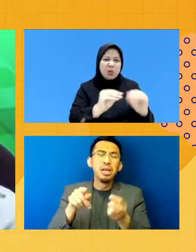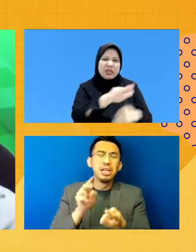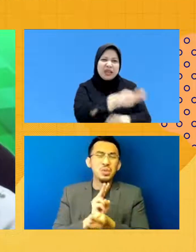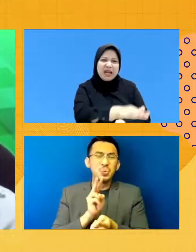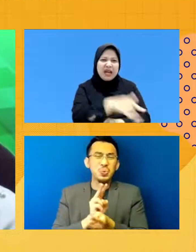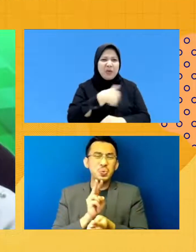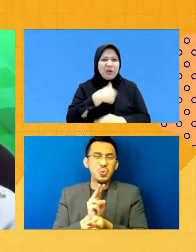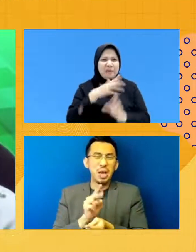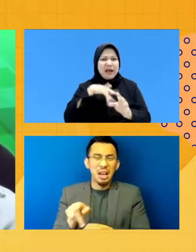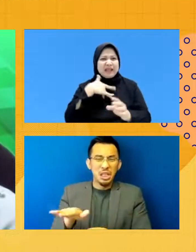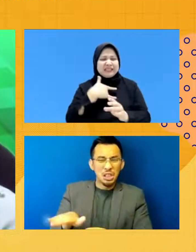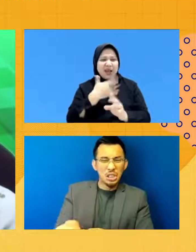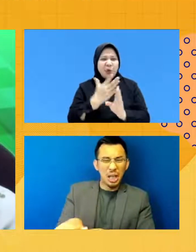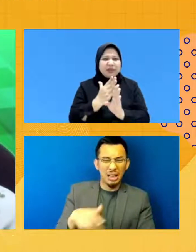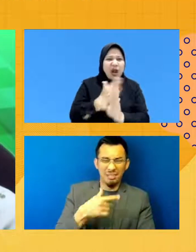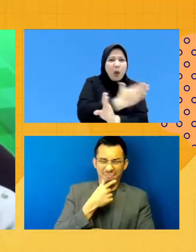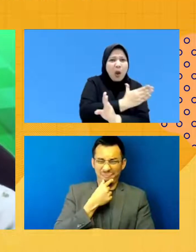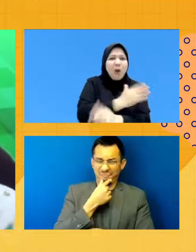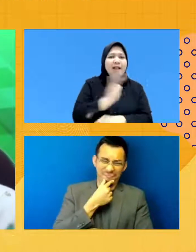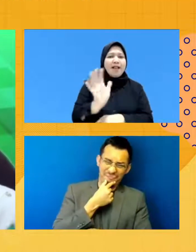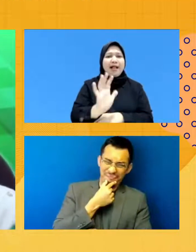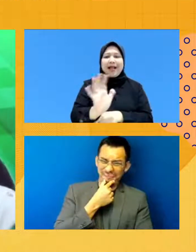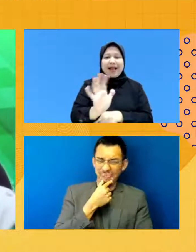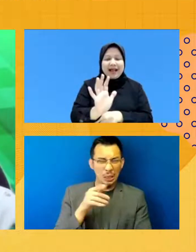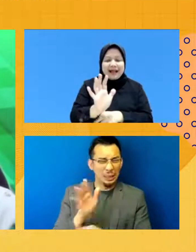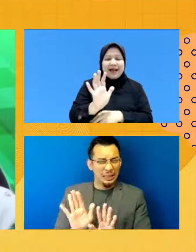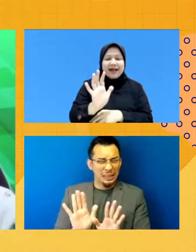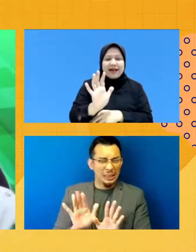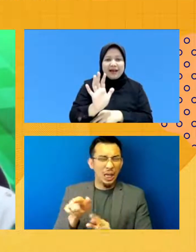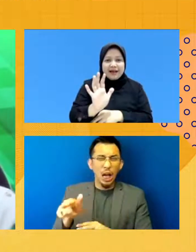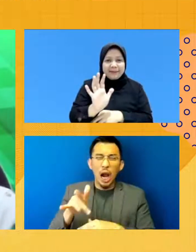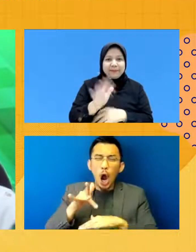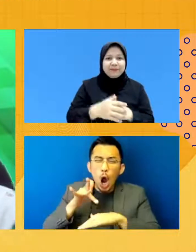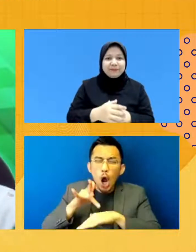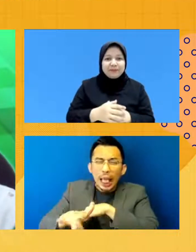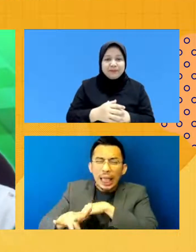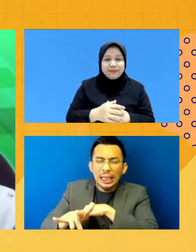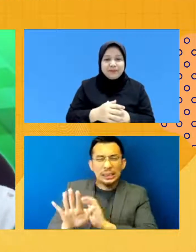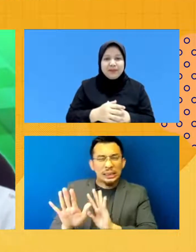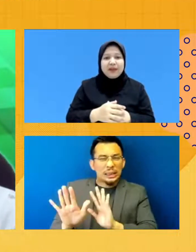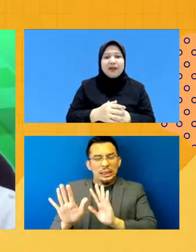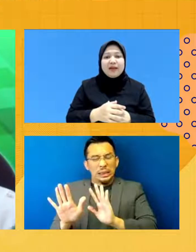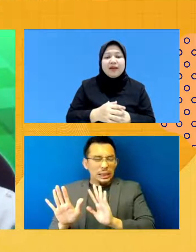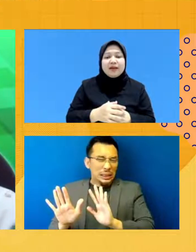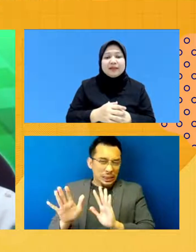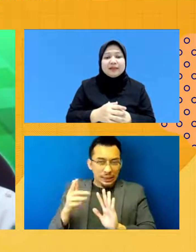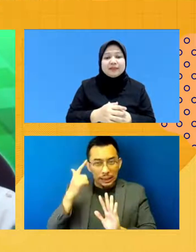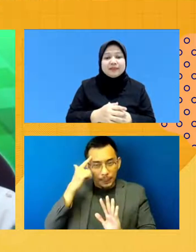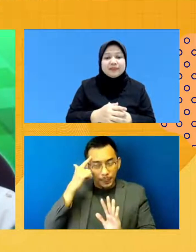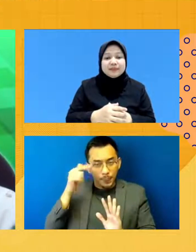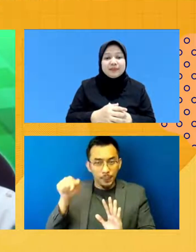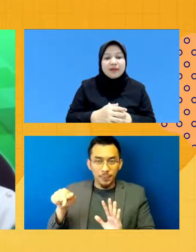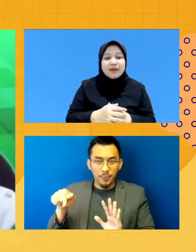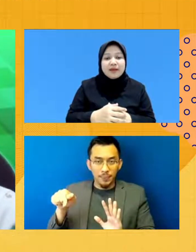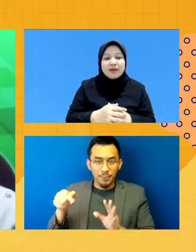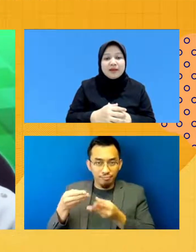for anyone, because then only you gain your knowledge. And the other bad stuff is